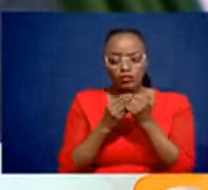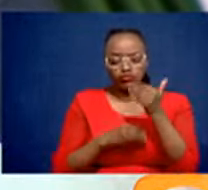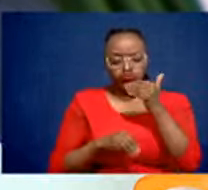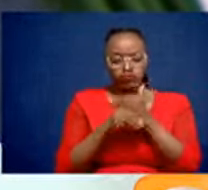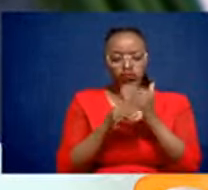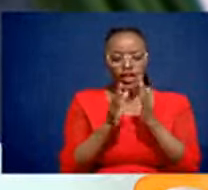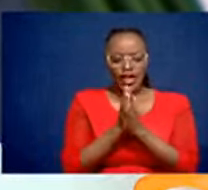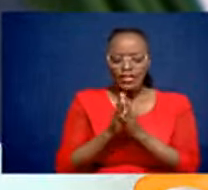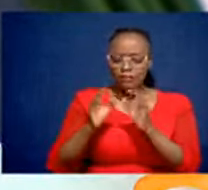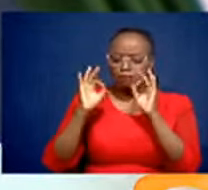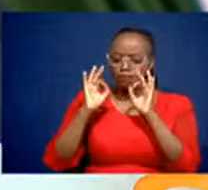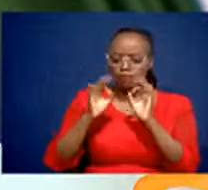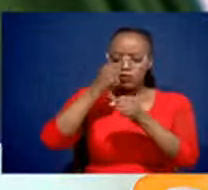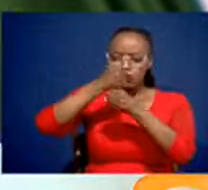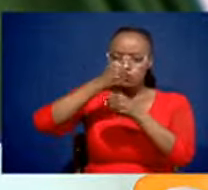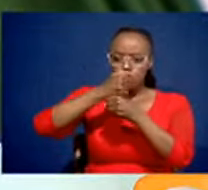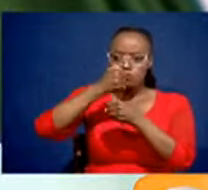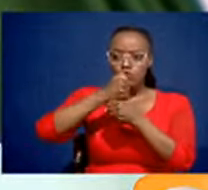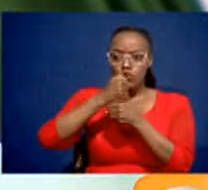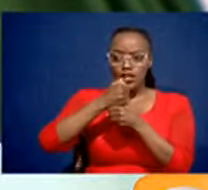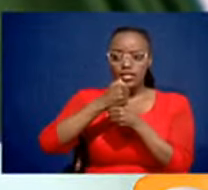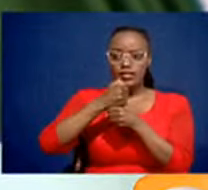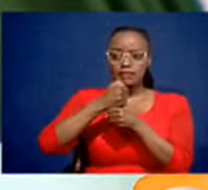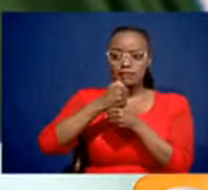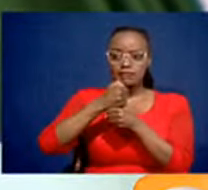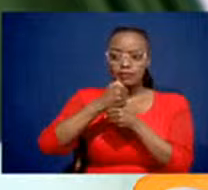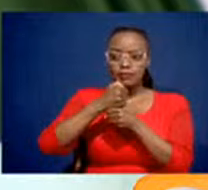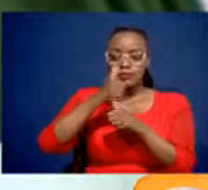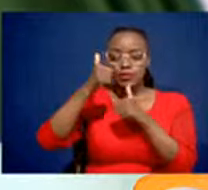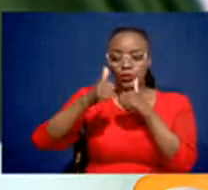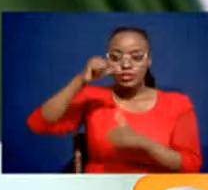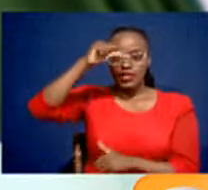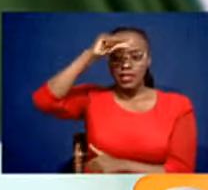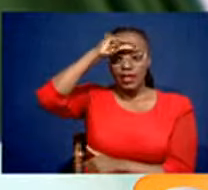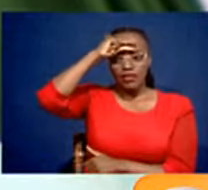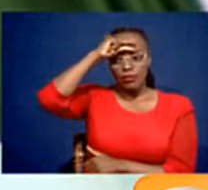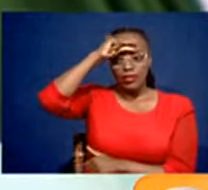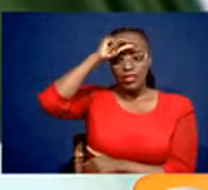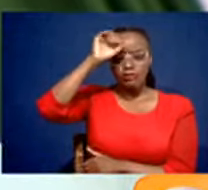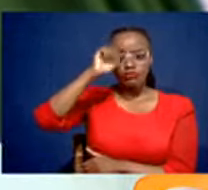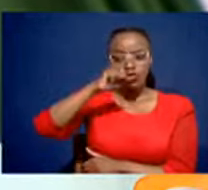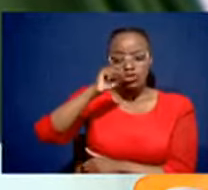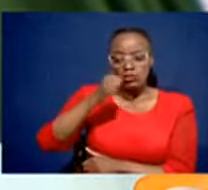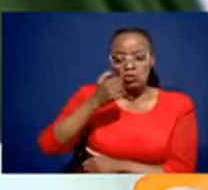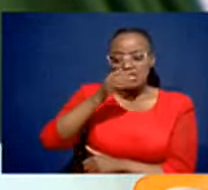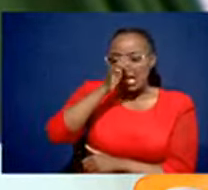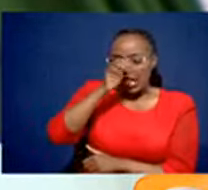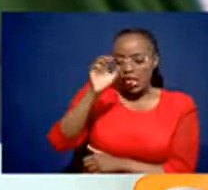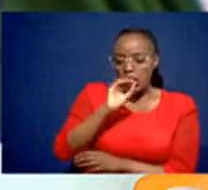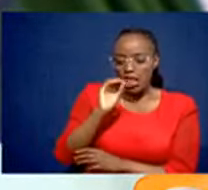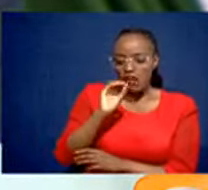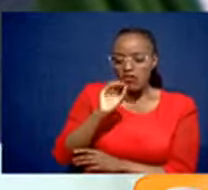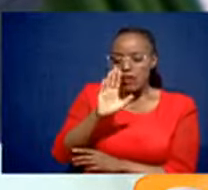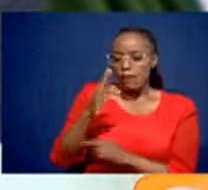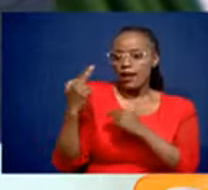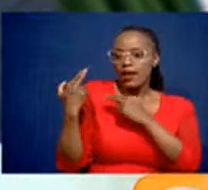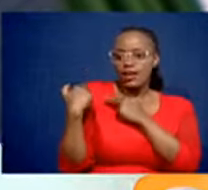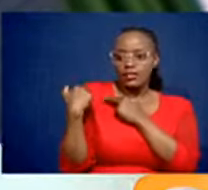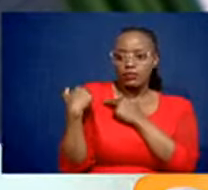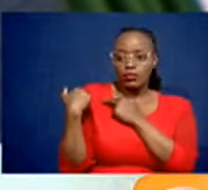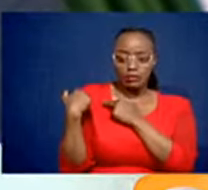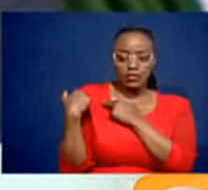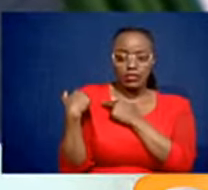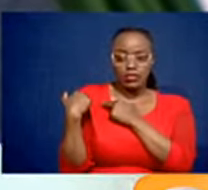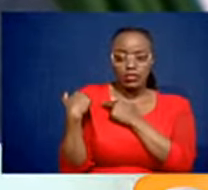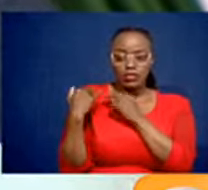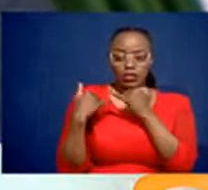and explicit undertaking that the government would not compromise on its responsibility